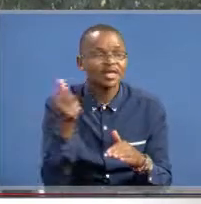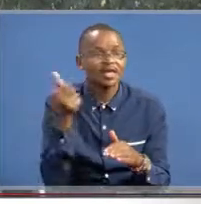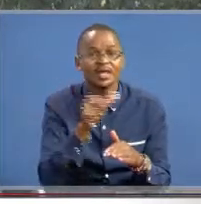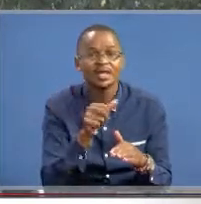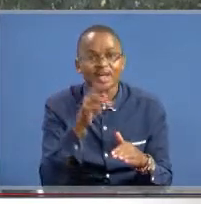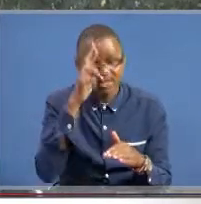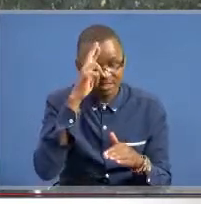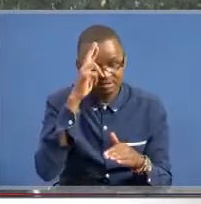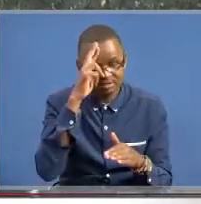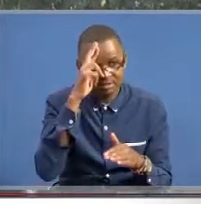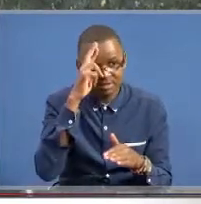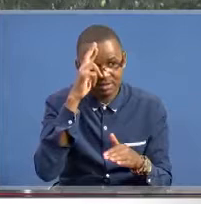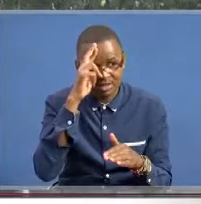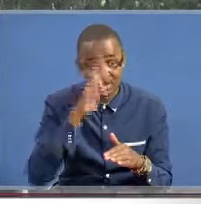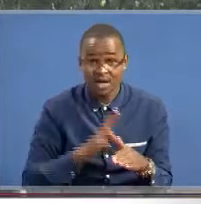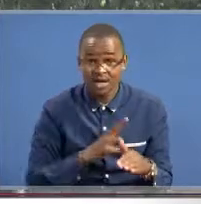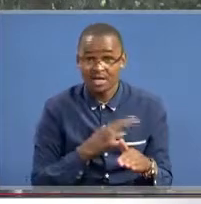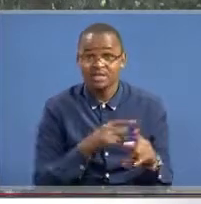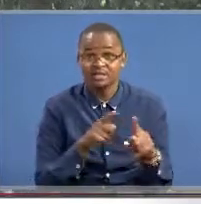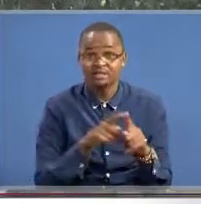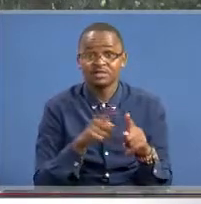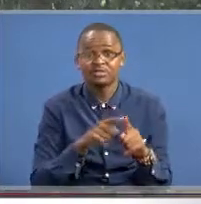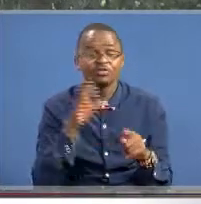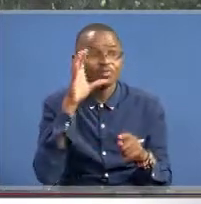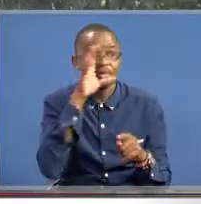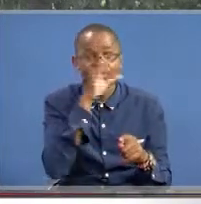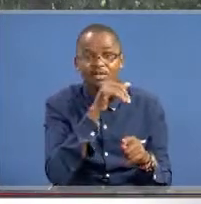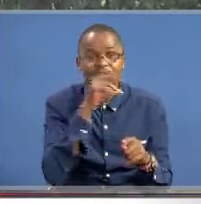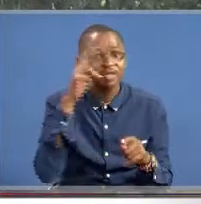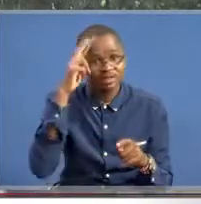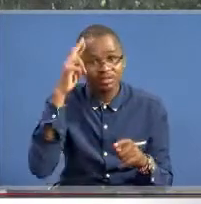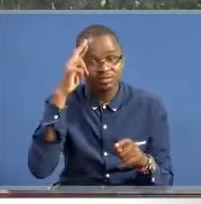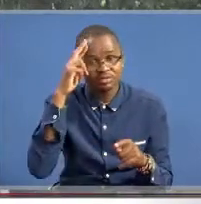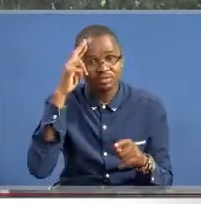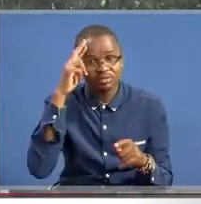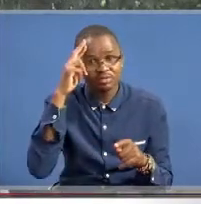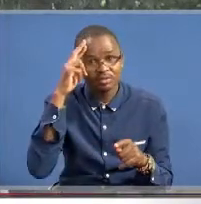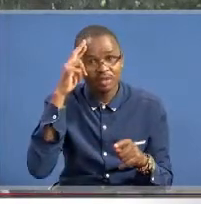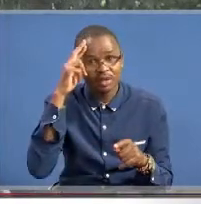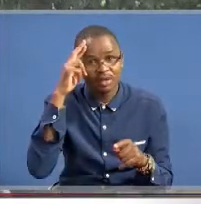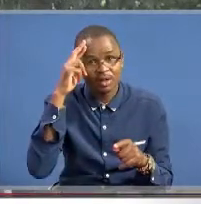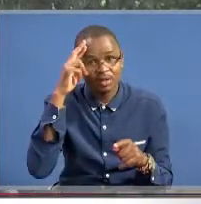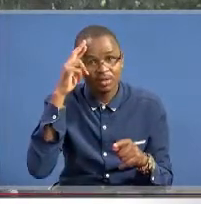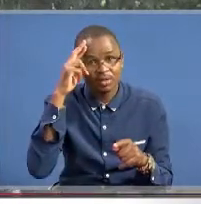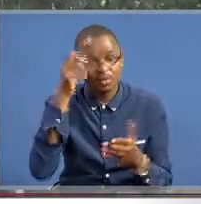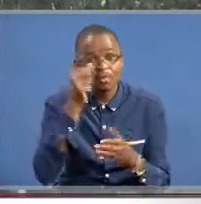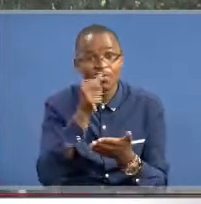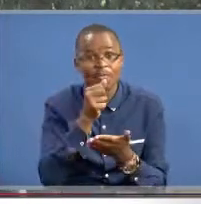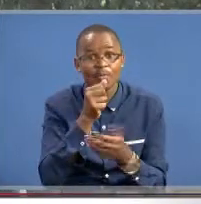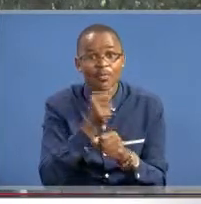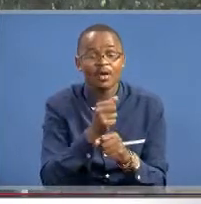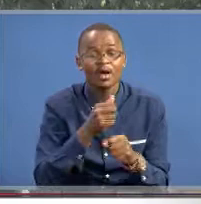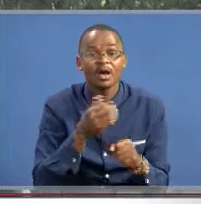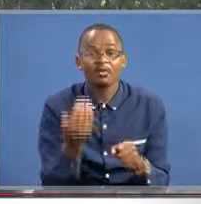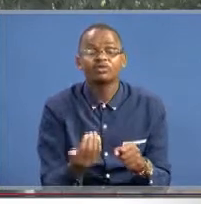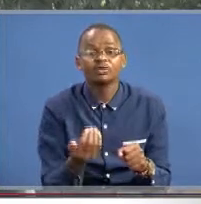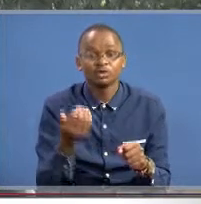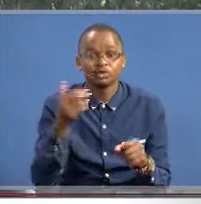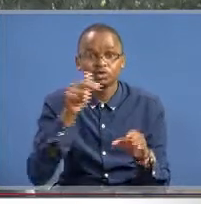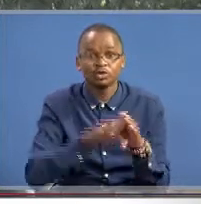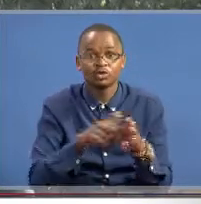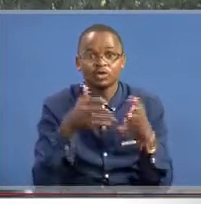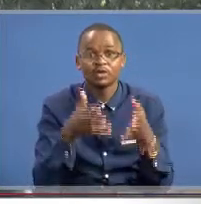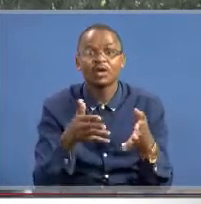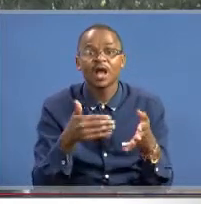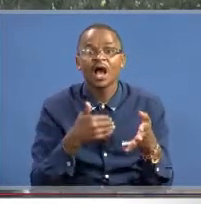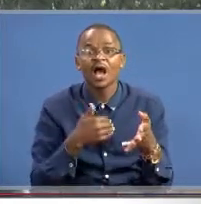any reason hata sisi ile tumekosa kama wazazi ya kufanya mtoto yetu asichukuliwe hapa.